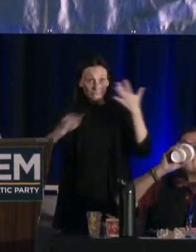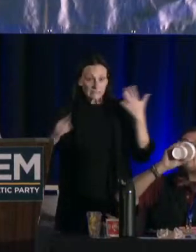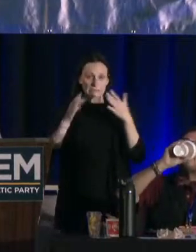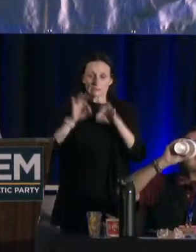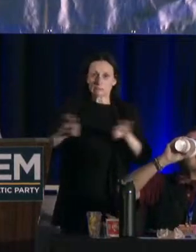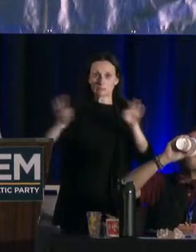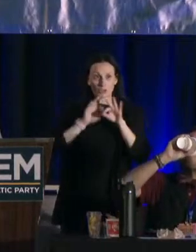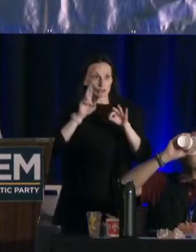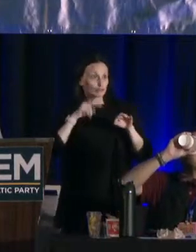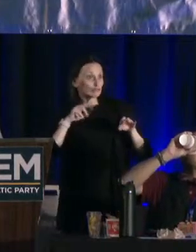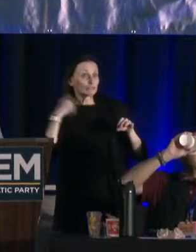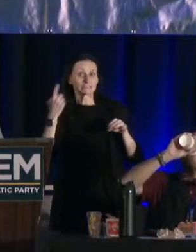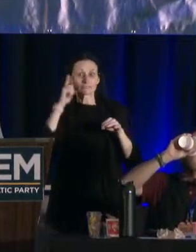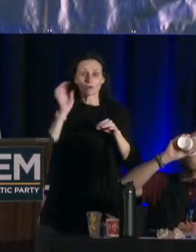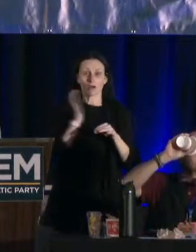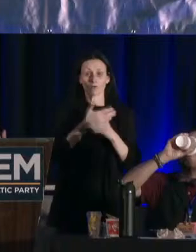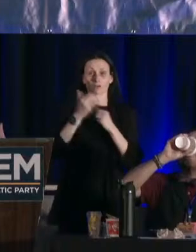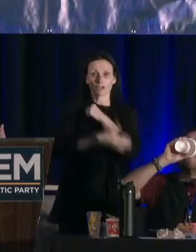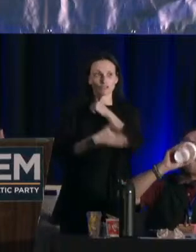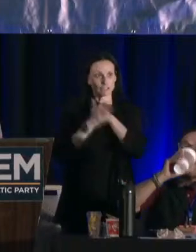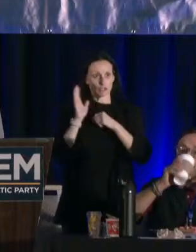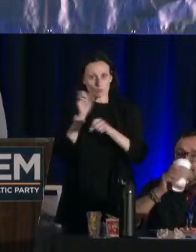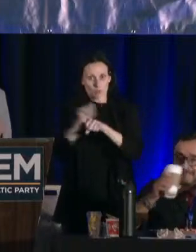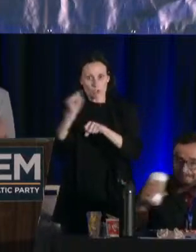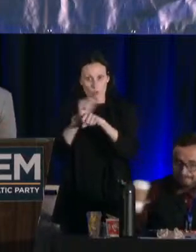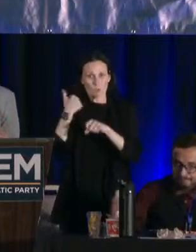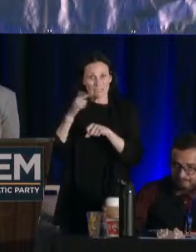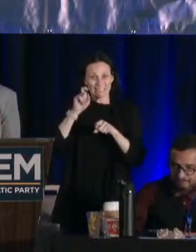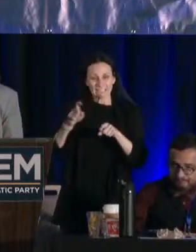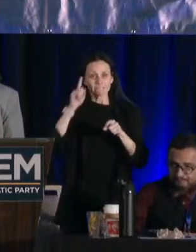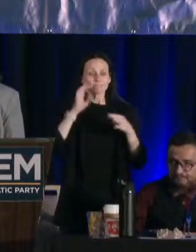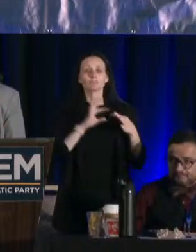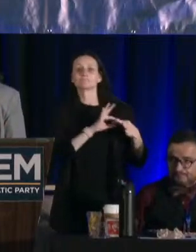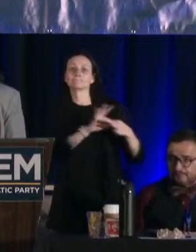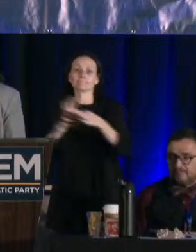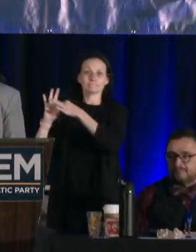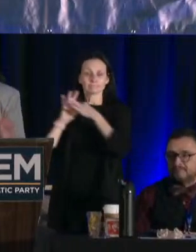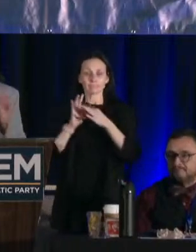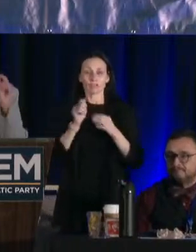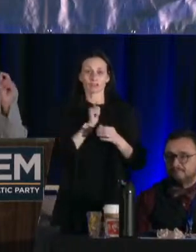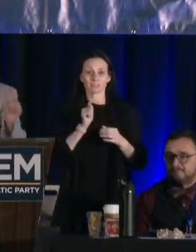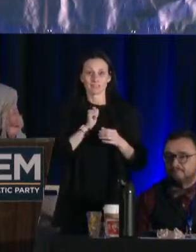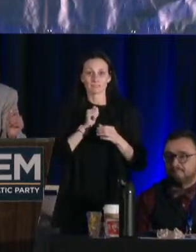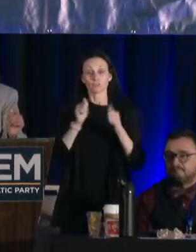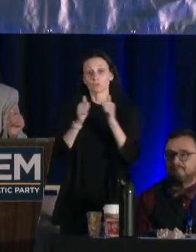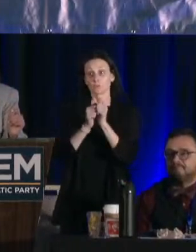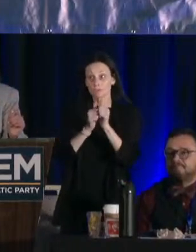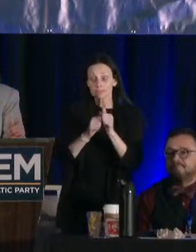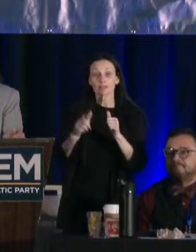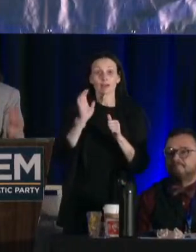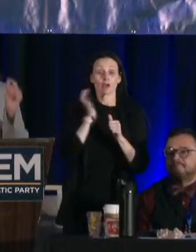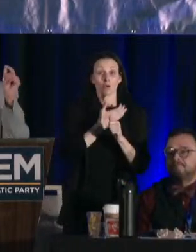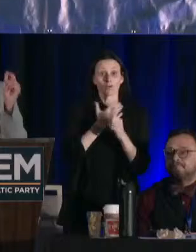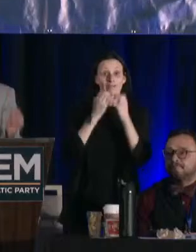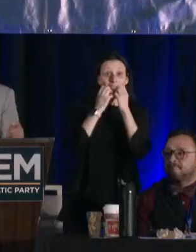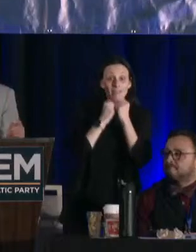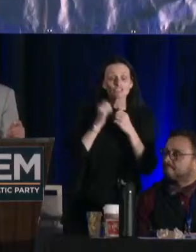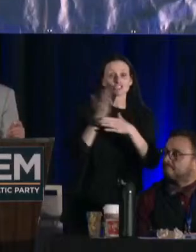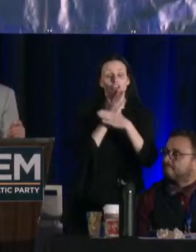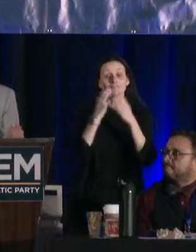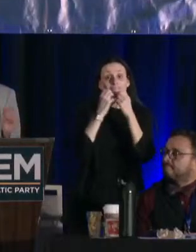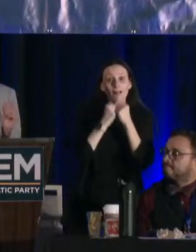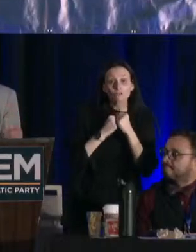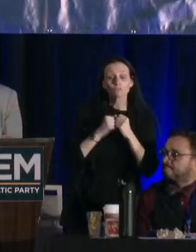our country and the hard work that we need to do to unite ourselves with our shared values, protect